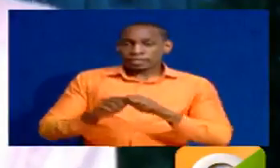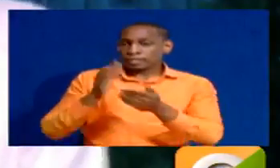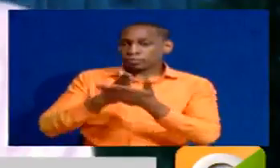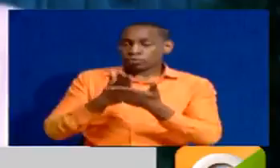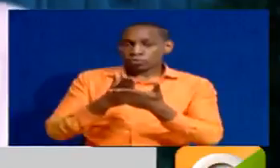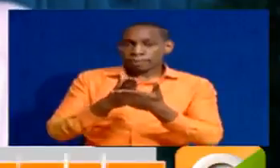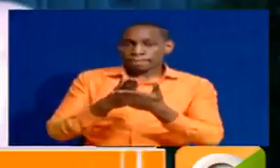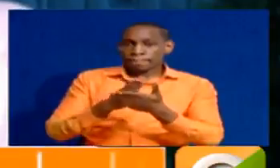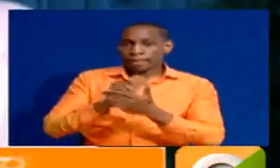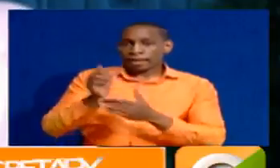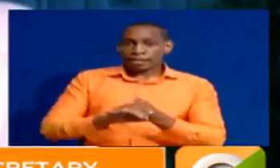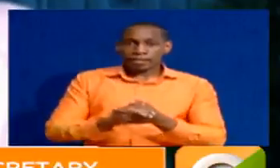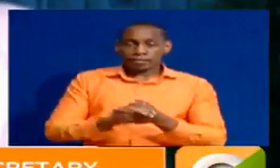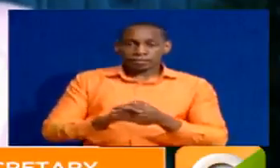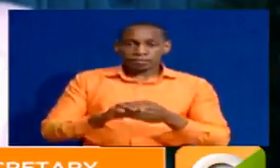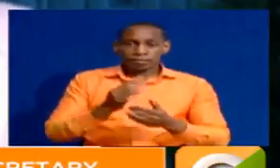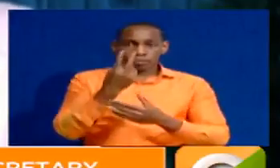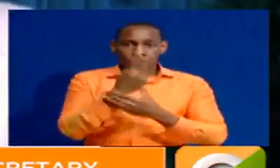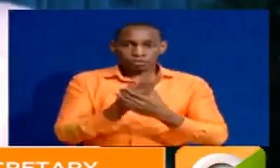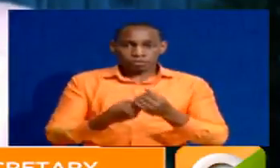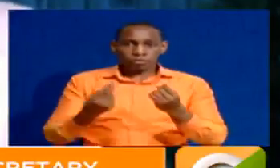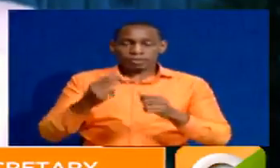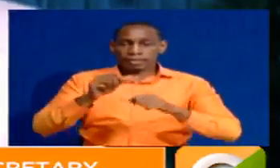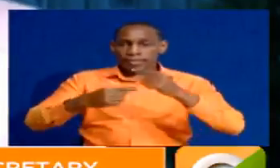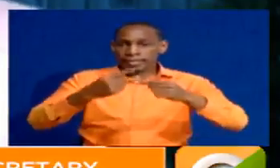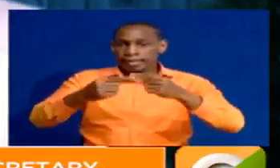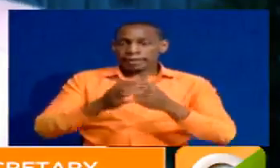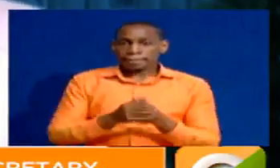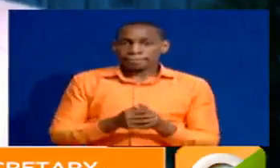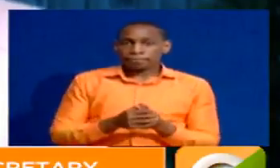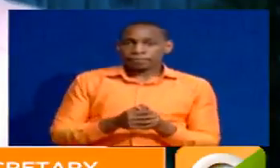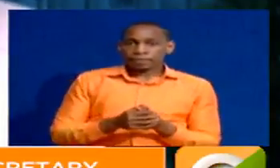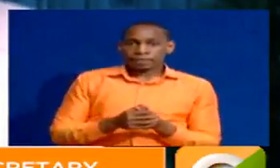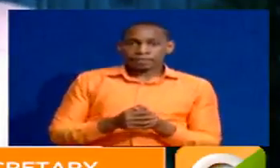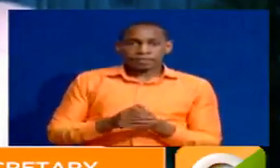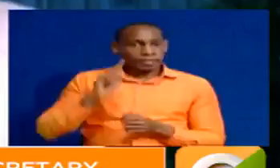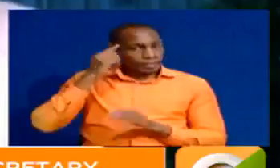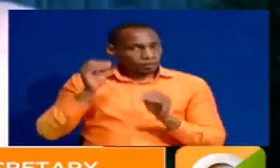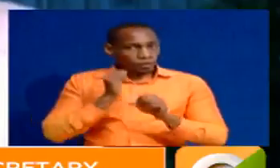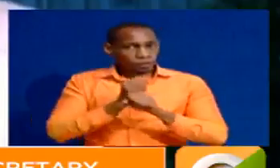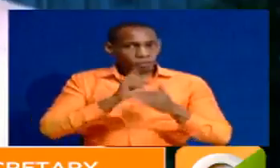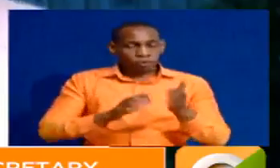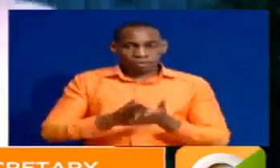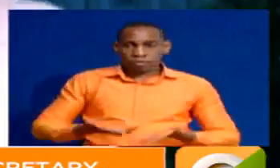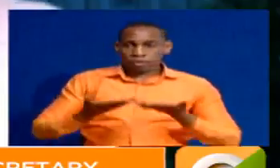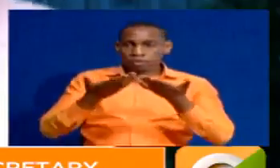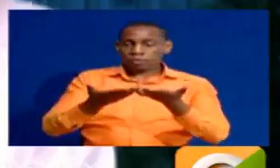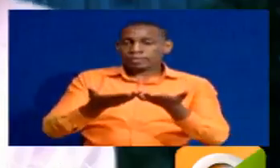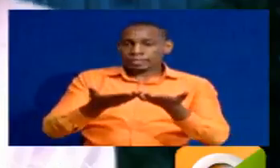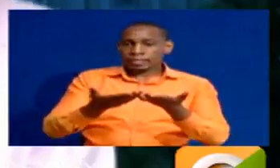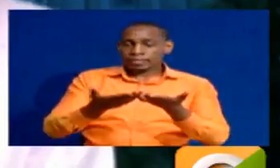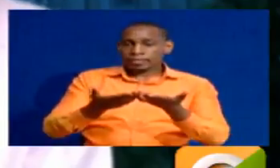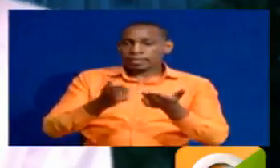many more so-called mix and match studies that are ongoing. What I don't think we can do is to provide a